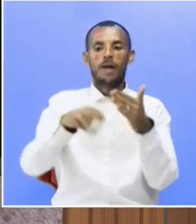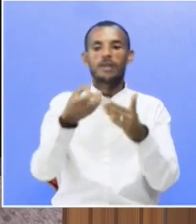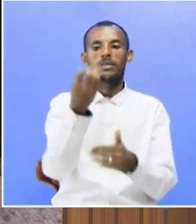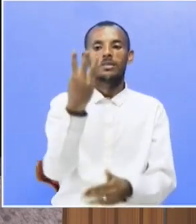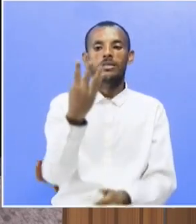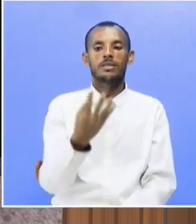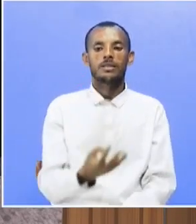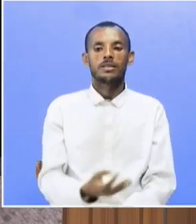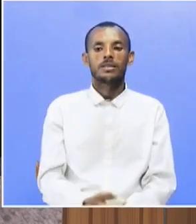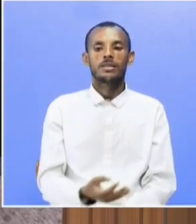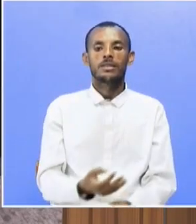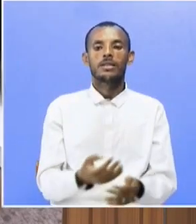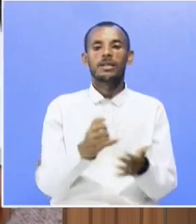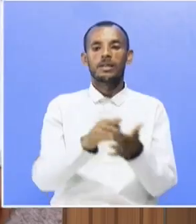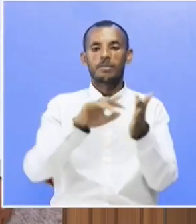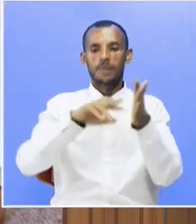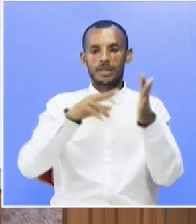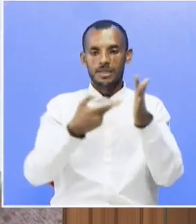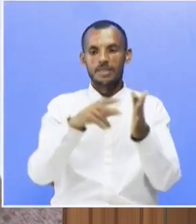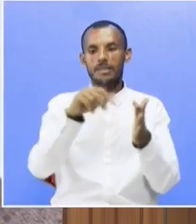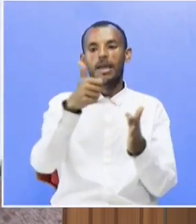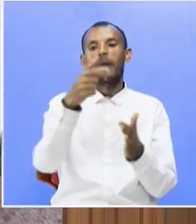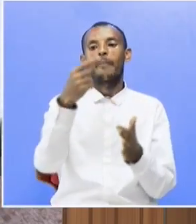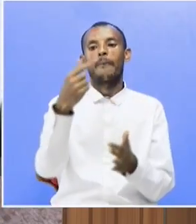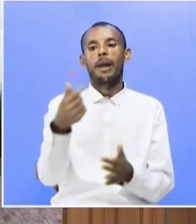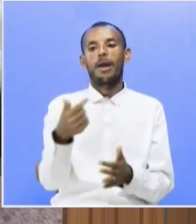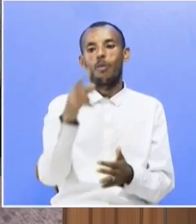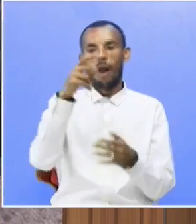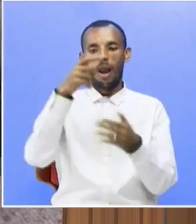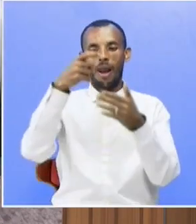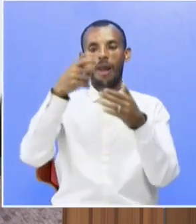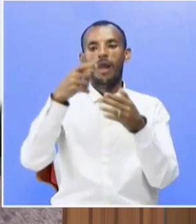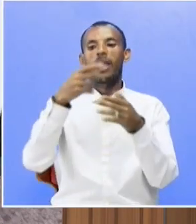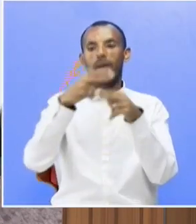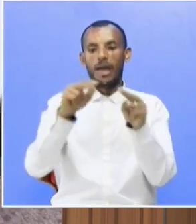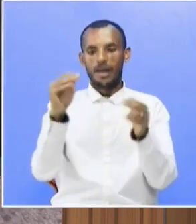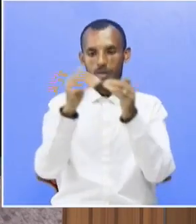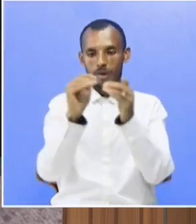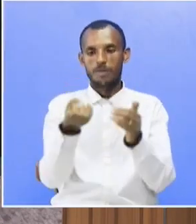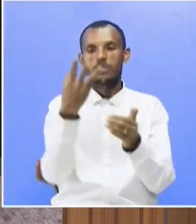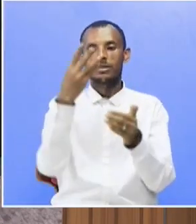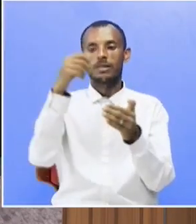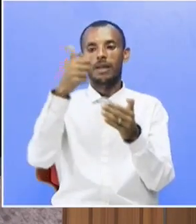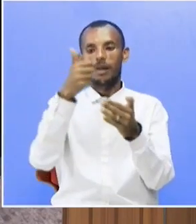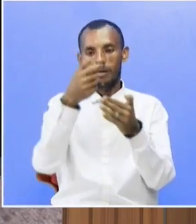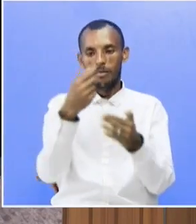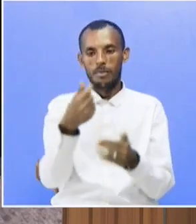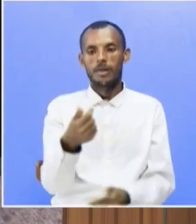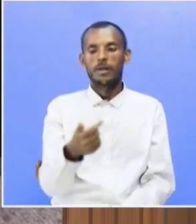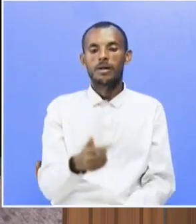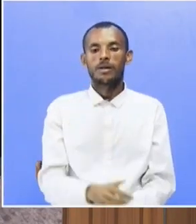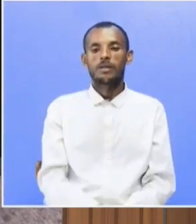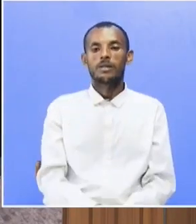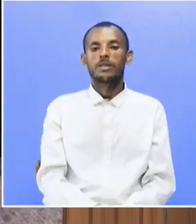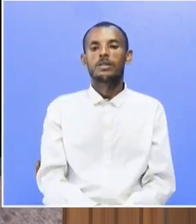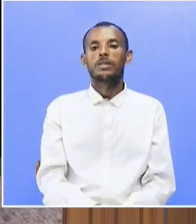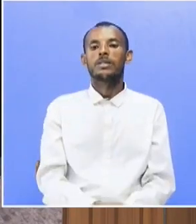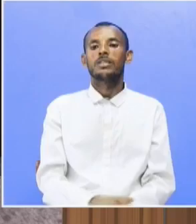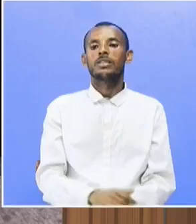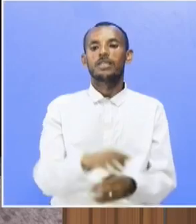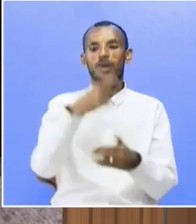birr. That means the cost of one egg is 10 birr. Therefore, the cost